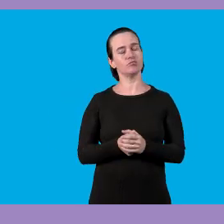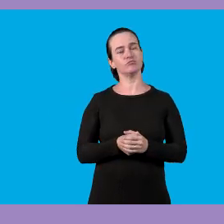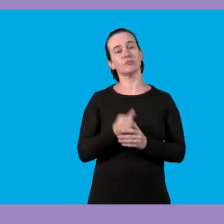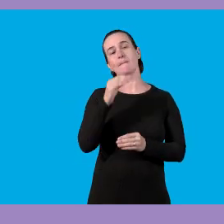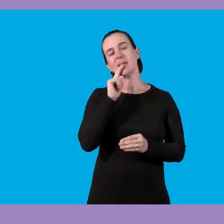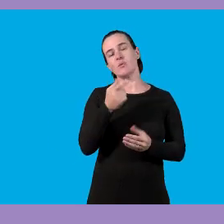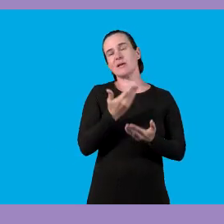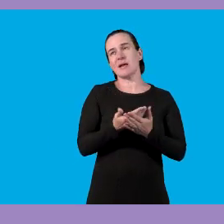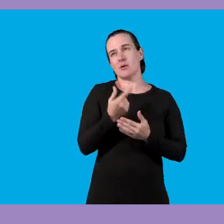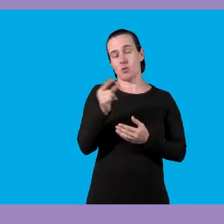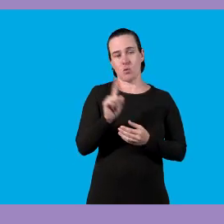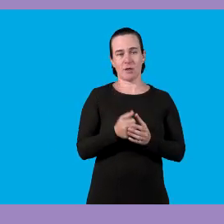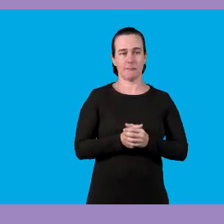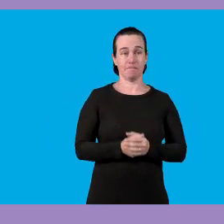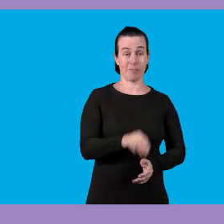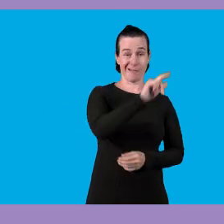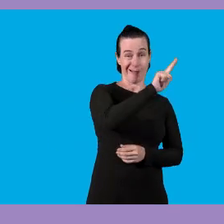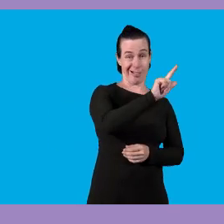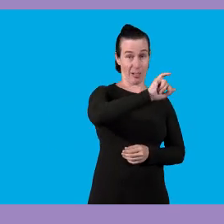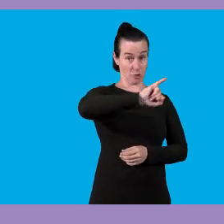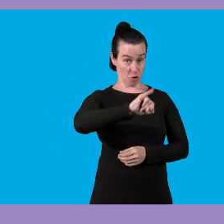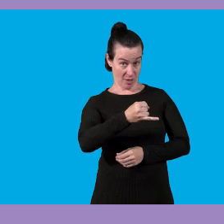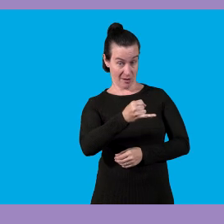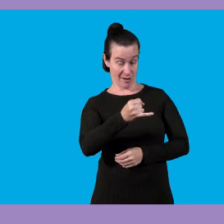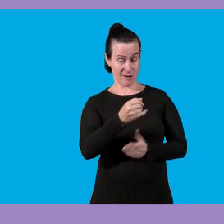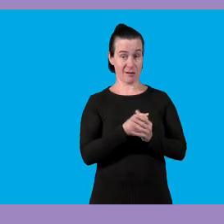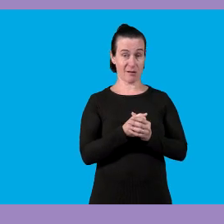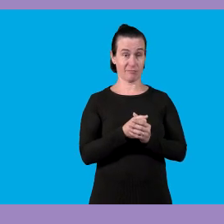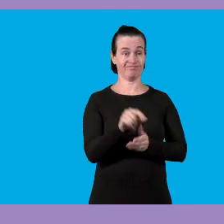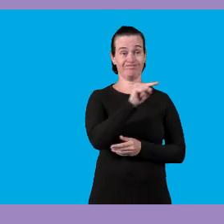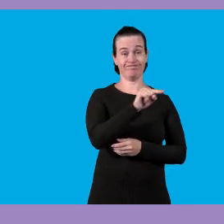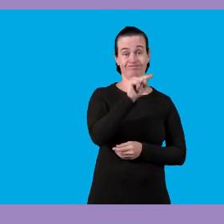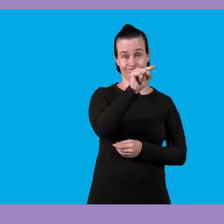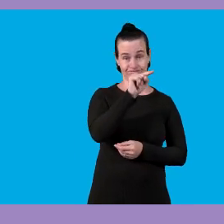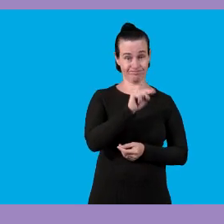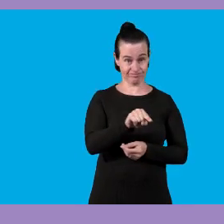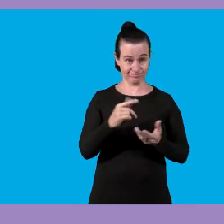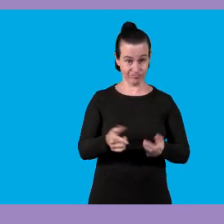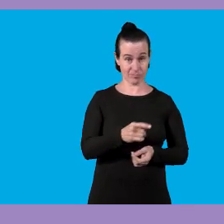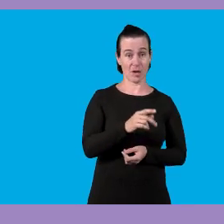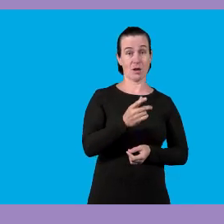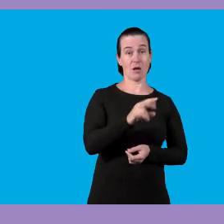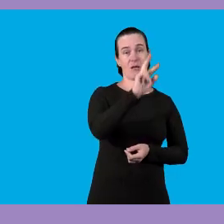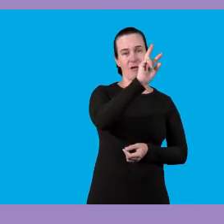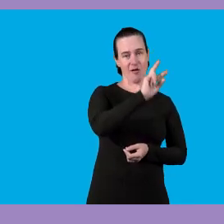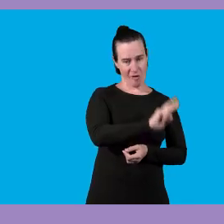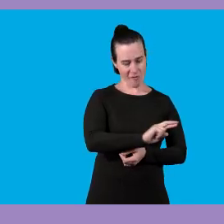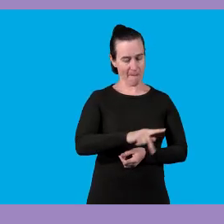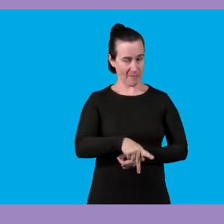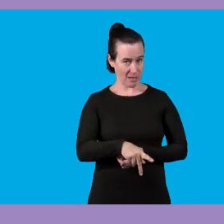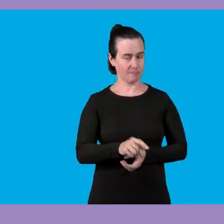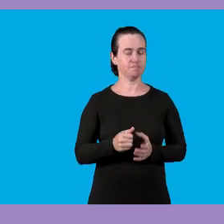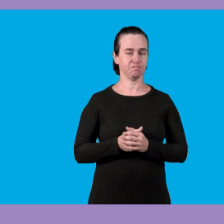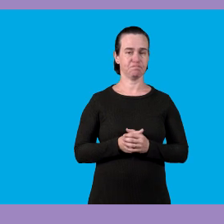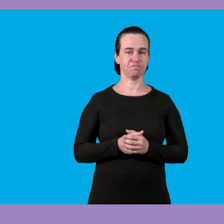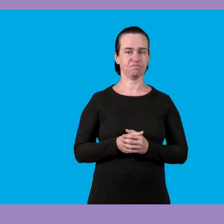ratio we could use there. It would be LJ divided by